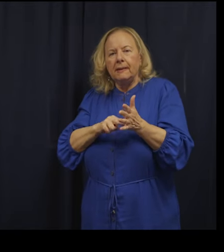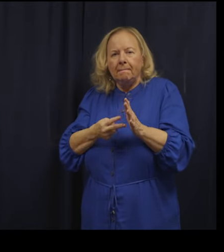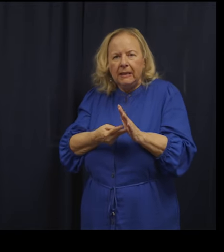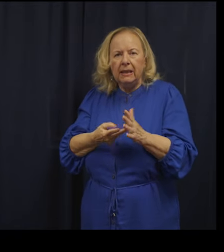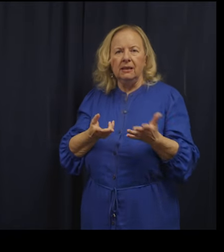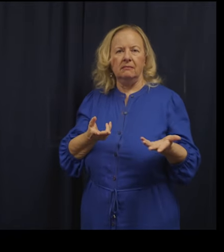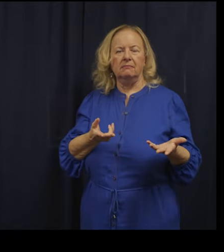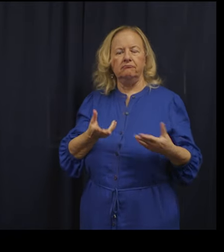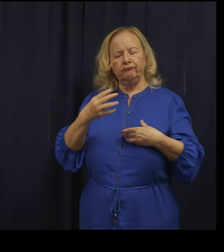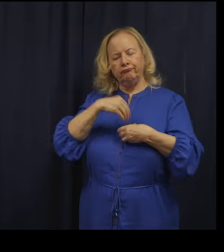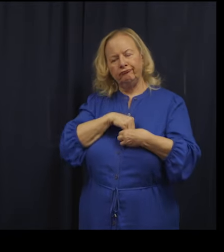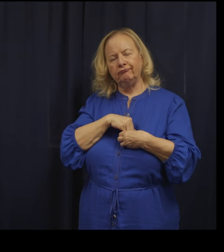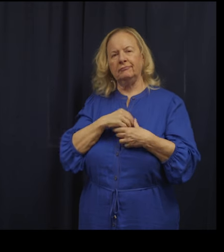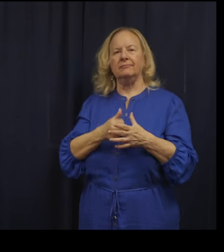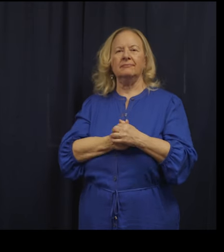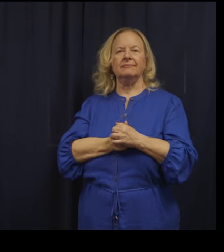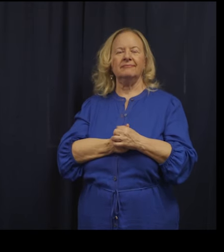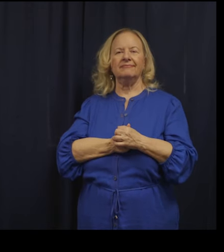name.